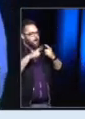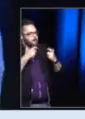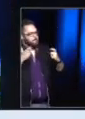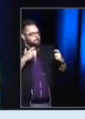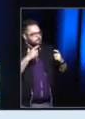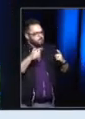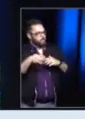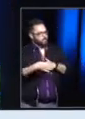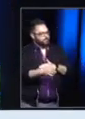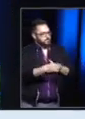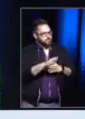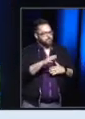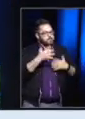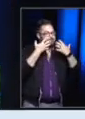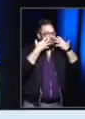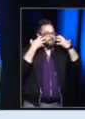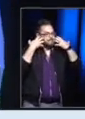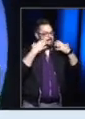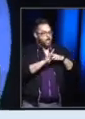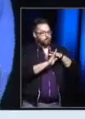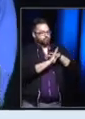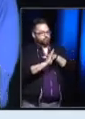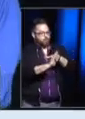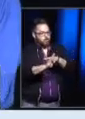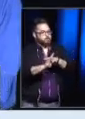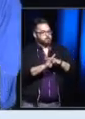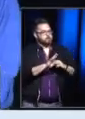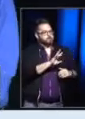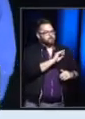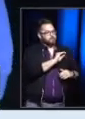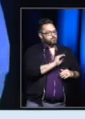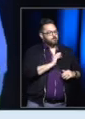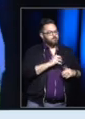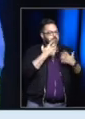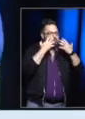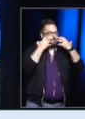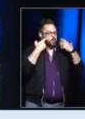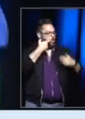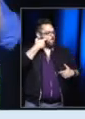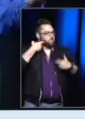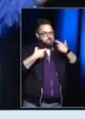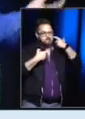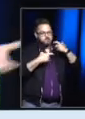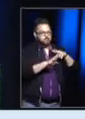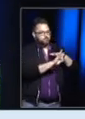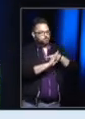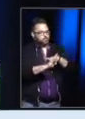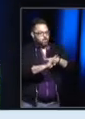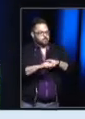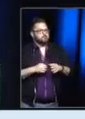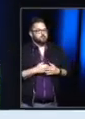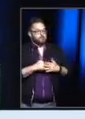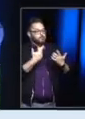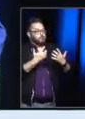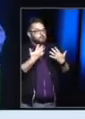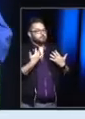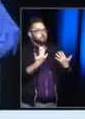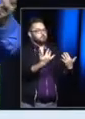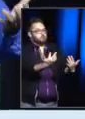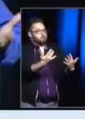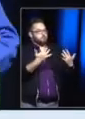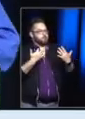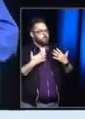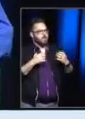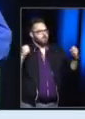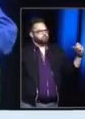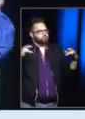especially. Over 70% of our dolphins have shark bite scars. These enormous seagrass beds in Shark Bay support a lot